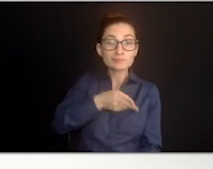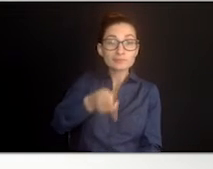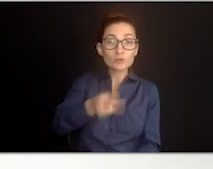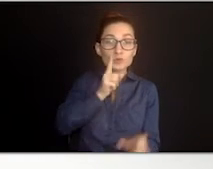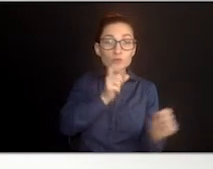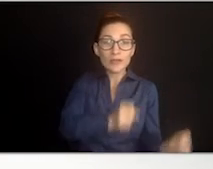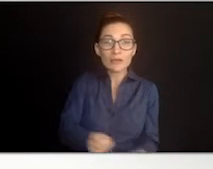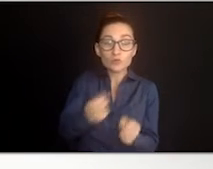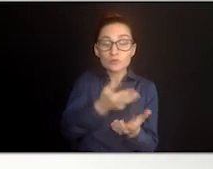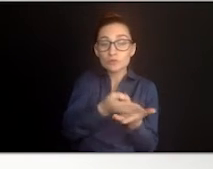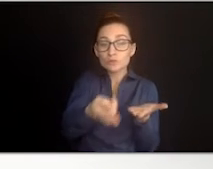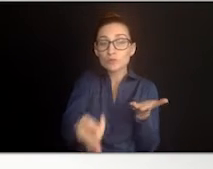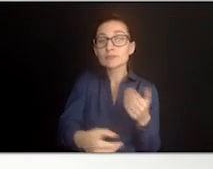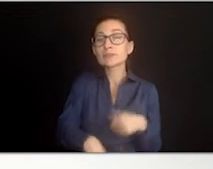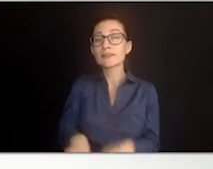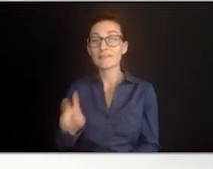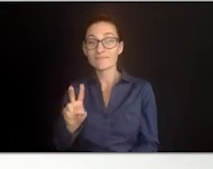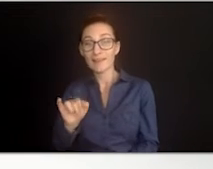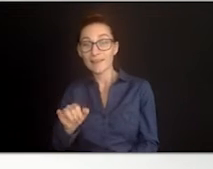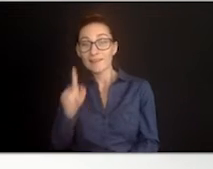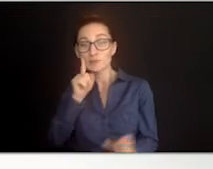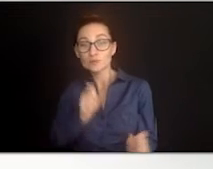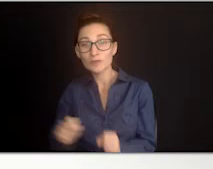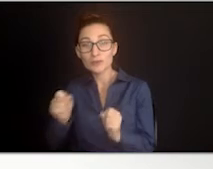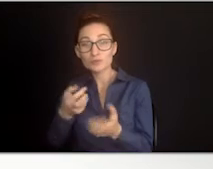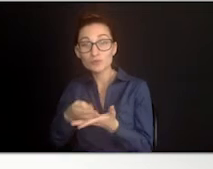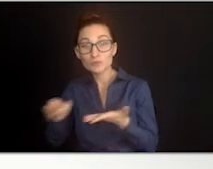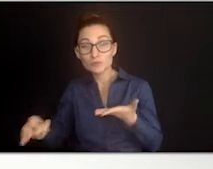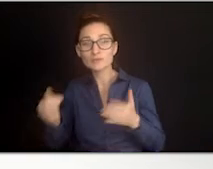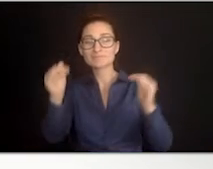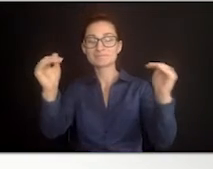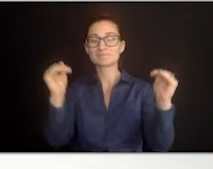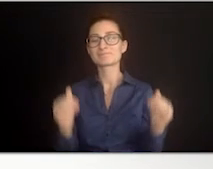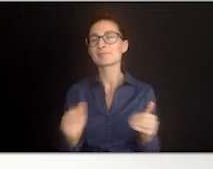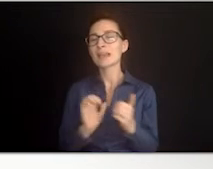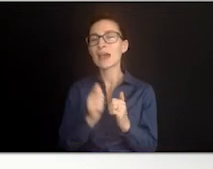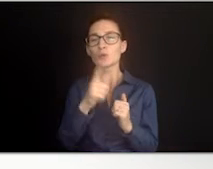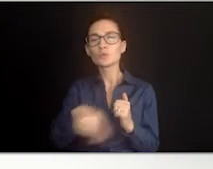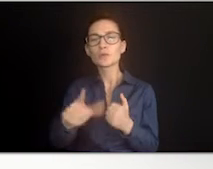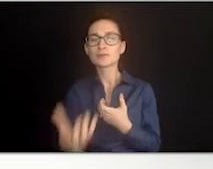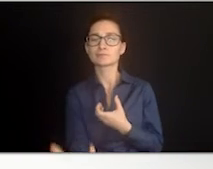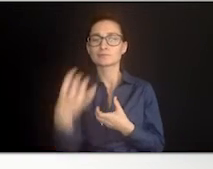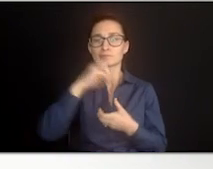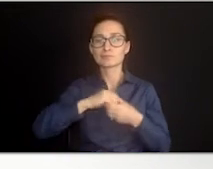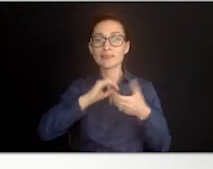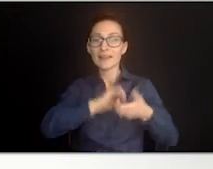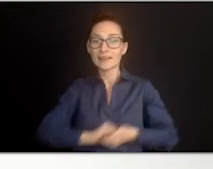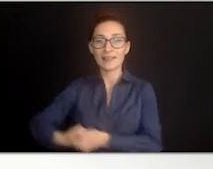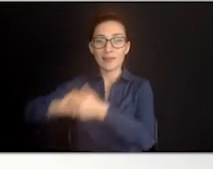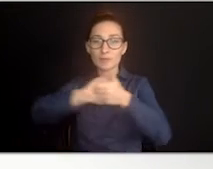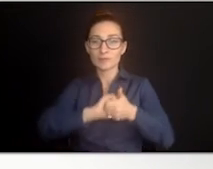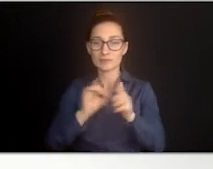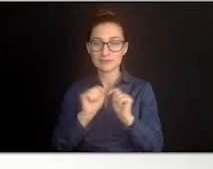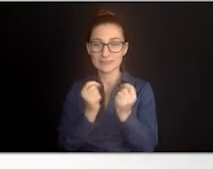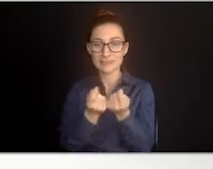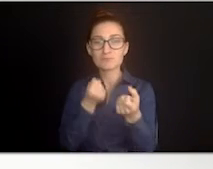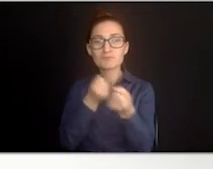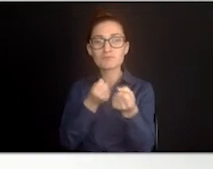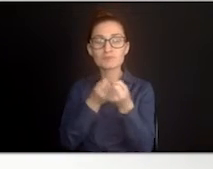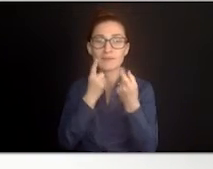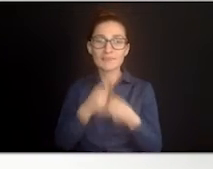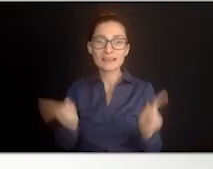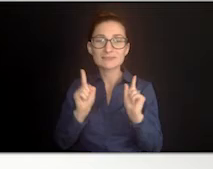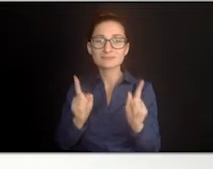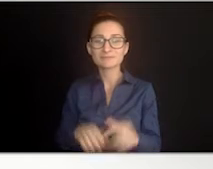and resources, and some VI strategies and resources, and then talk about how you can be part of that collaborative team to advocate